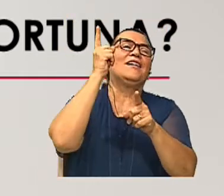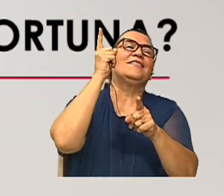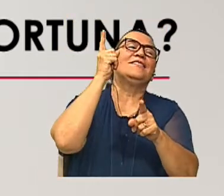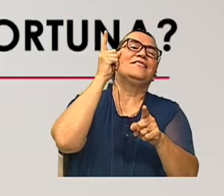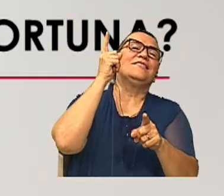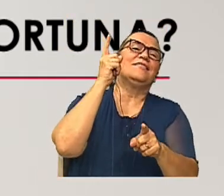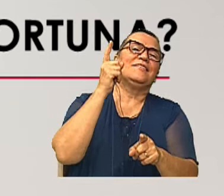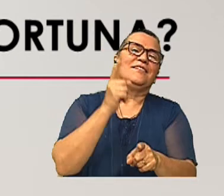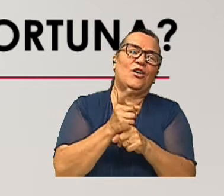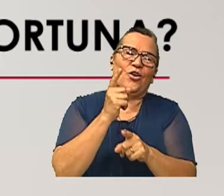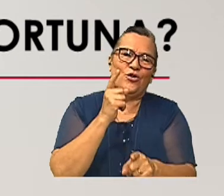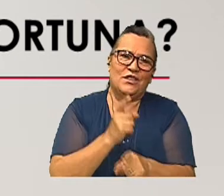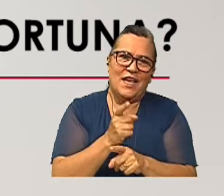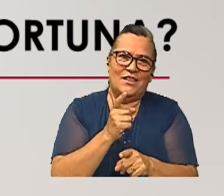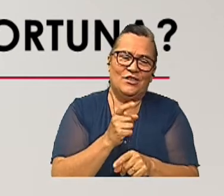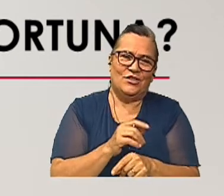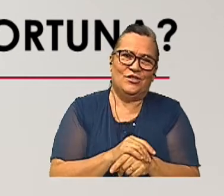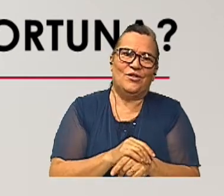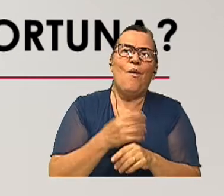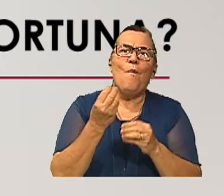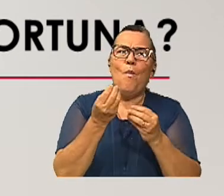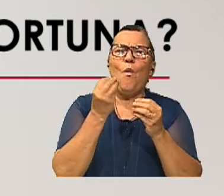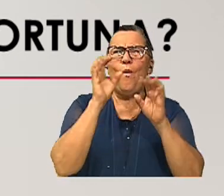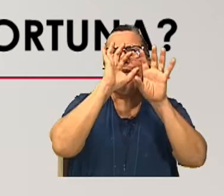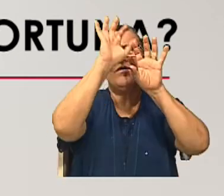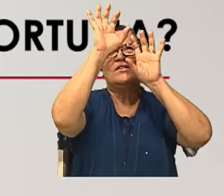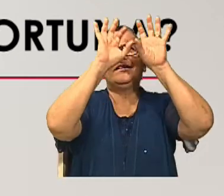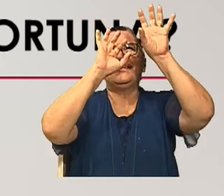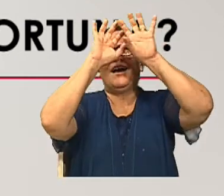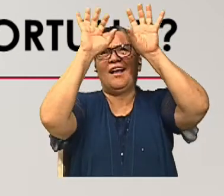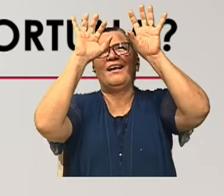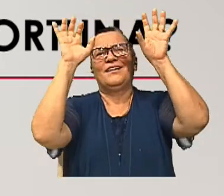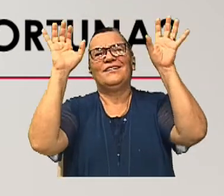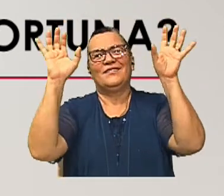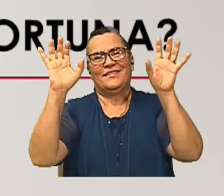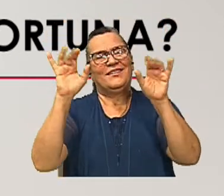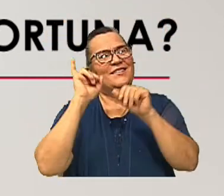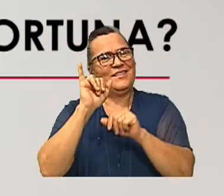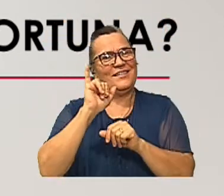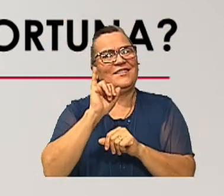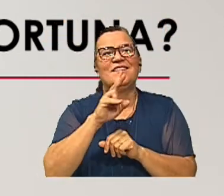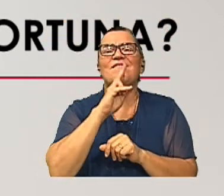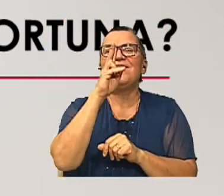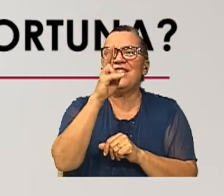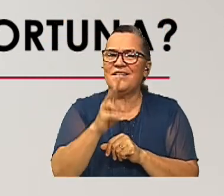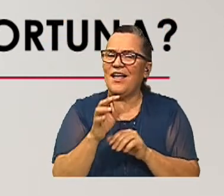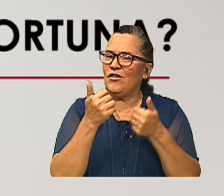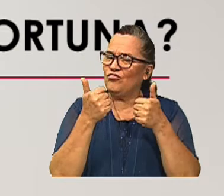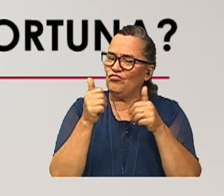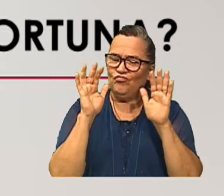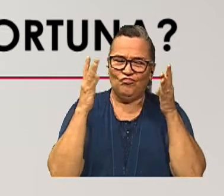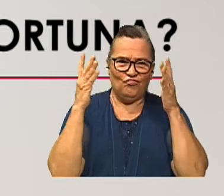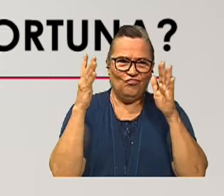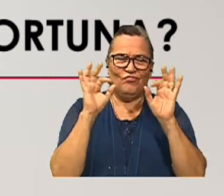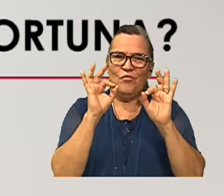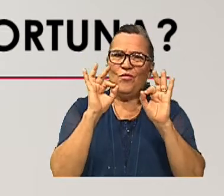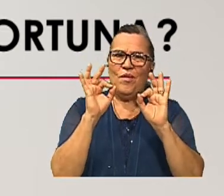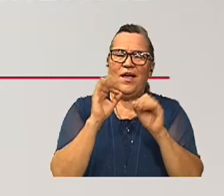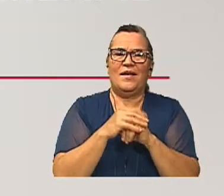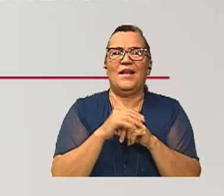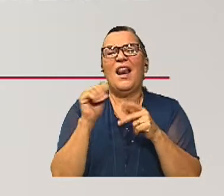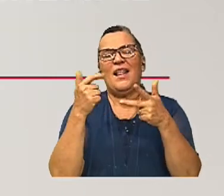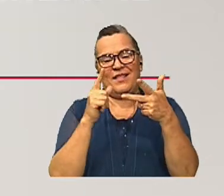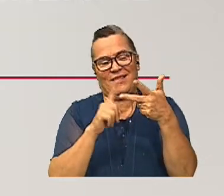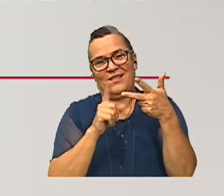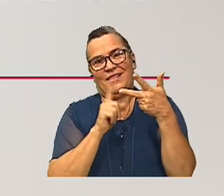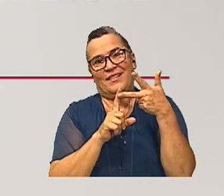Exactly. Correct. There are many clouds. Yes, you're doing it so great. Let's see the other one.